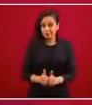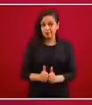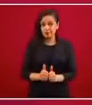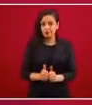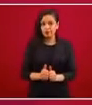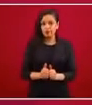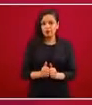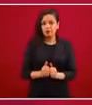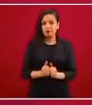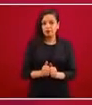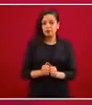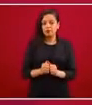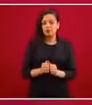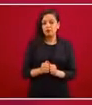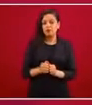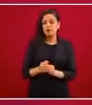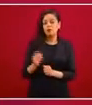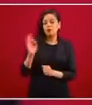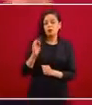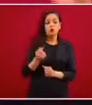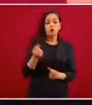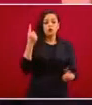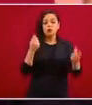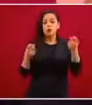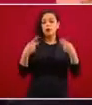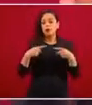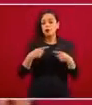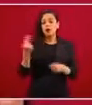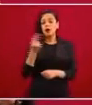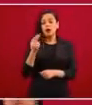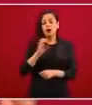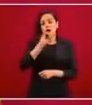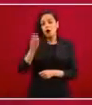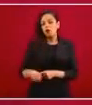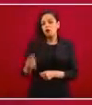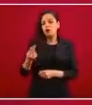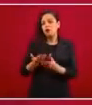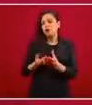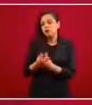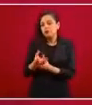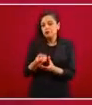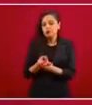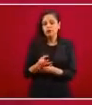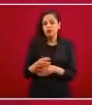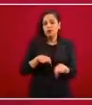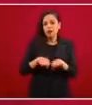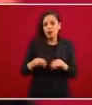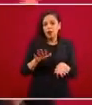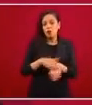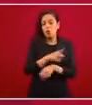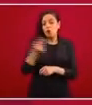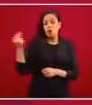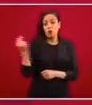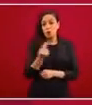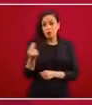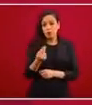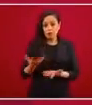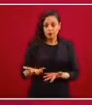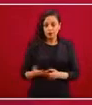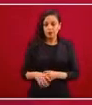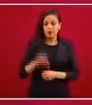home. Stay at home. If you stay at home, all of you, unless you belong to an